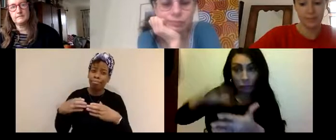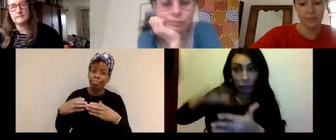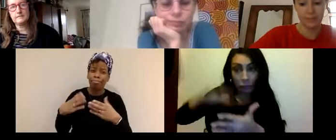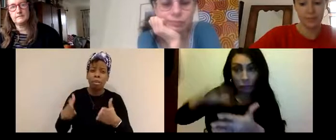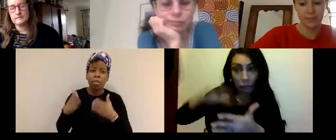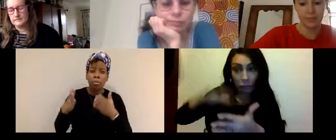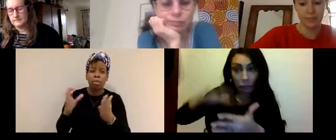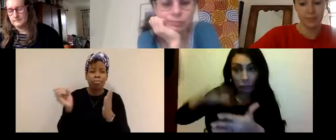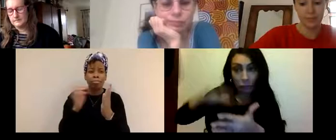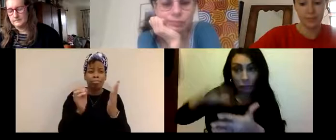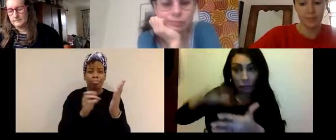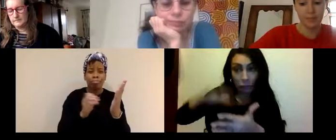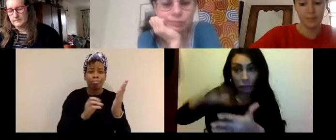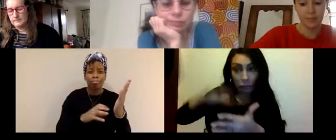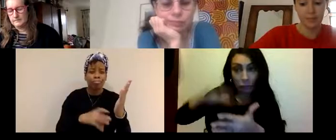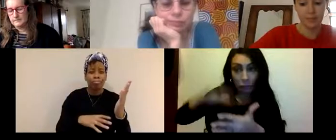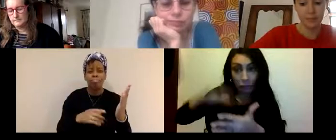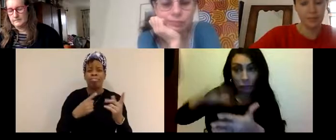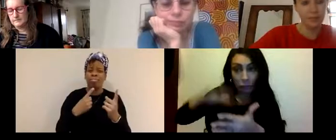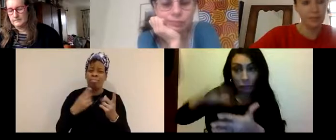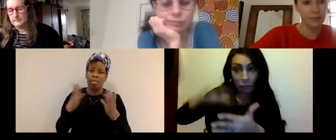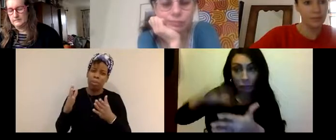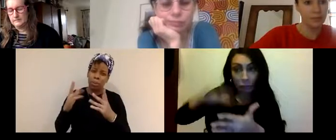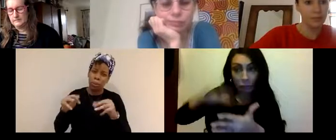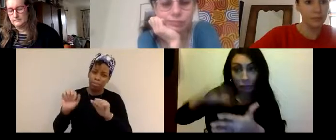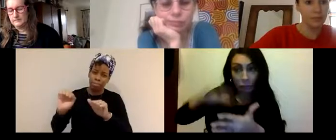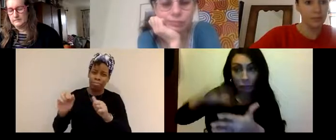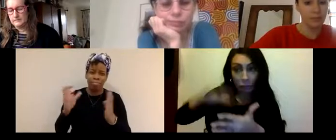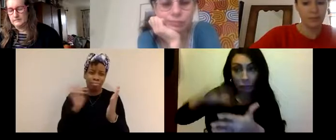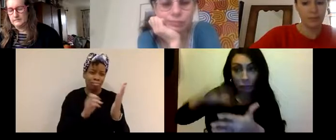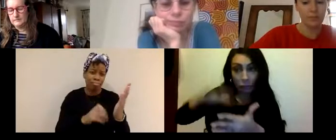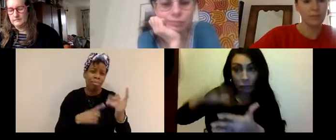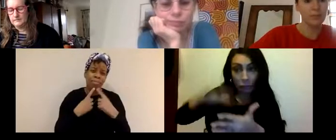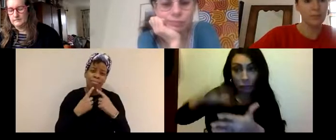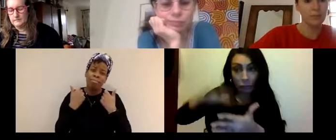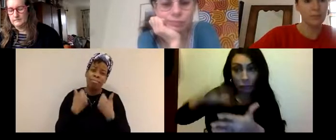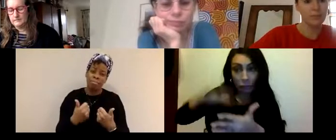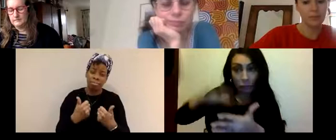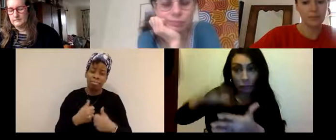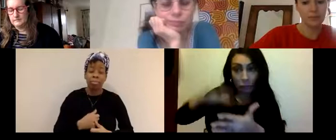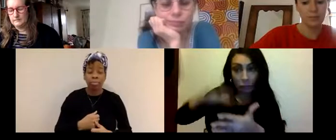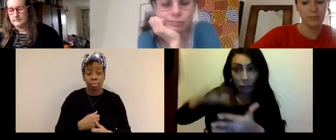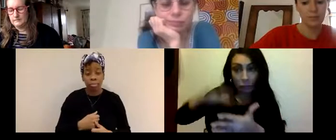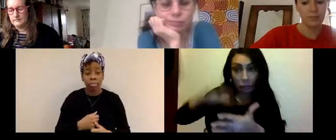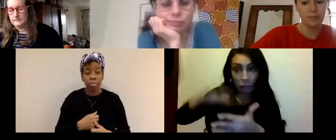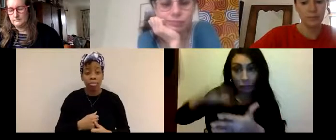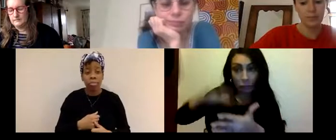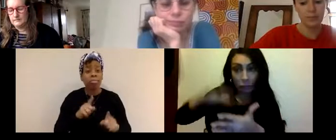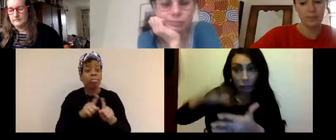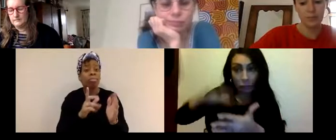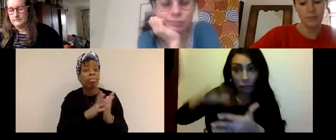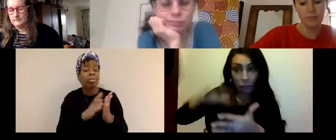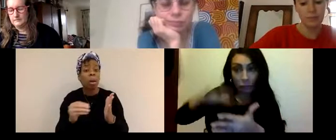hospital museum, because just seeing, for instance, the space with the lace work laid